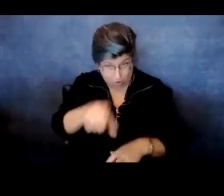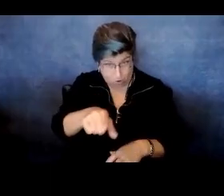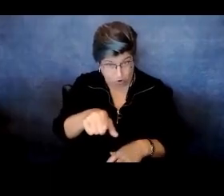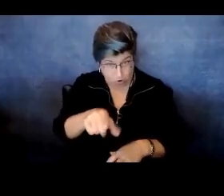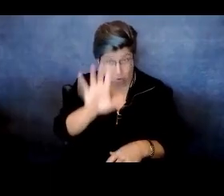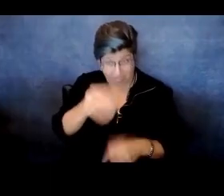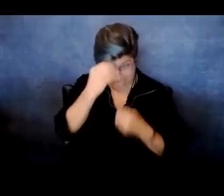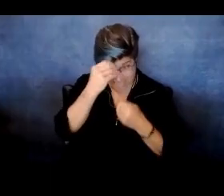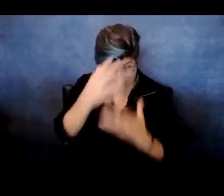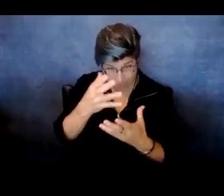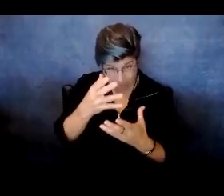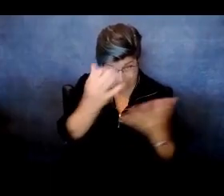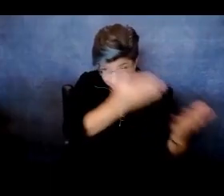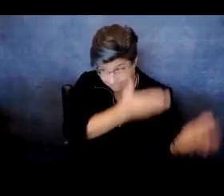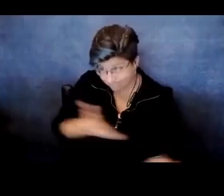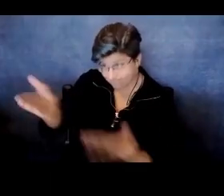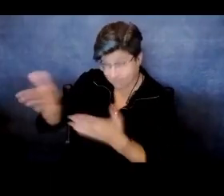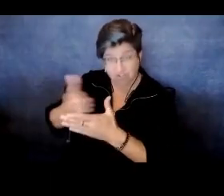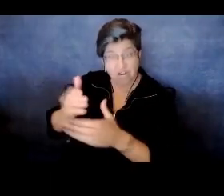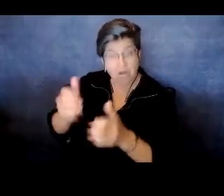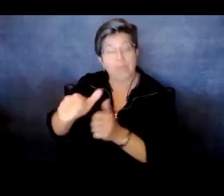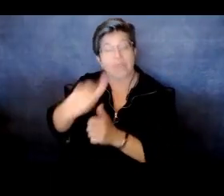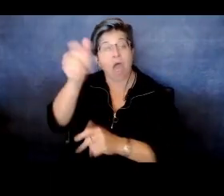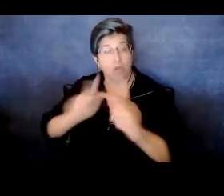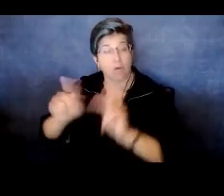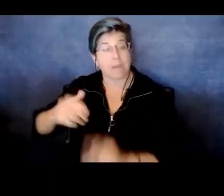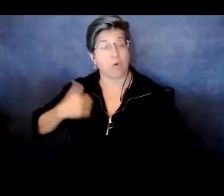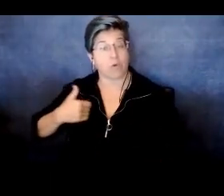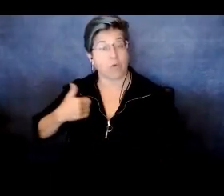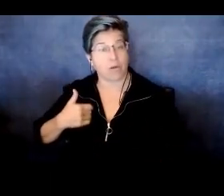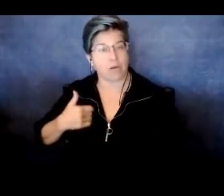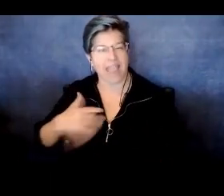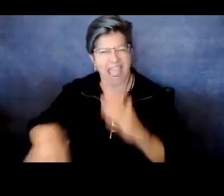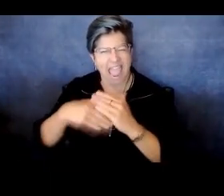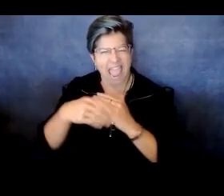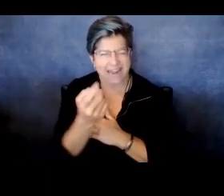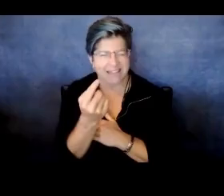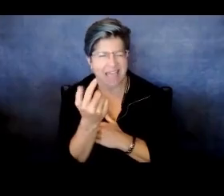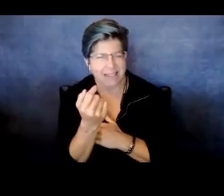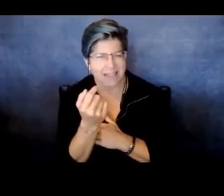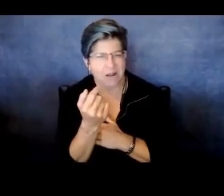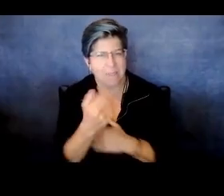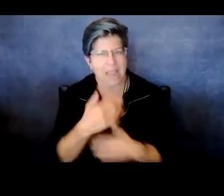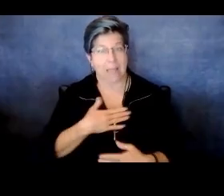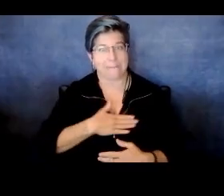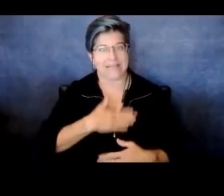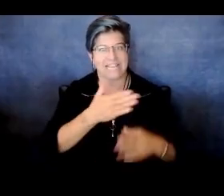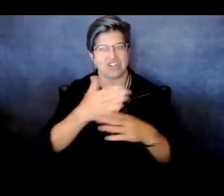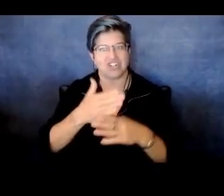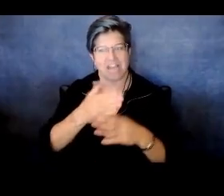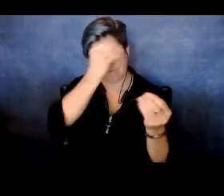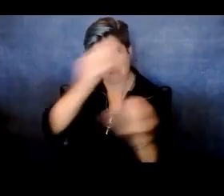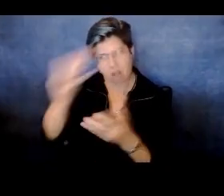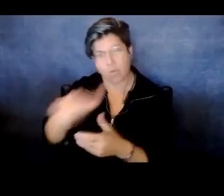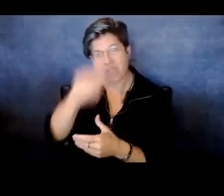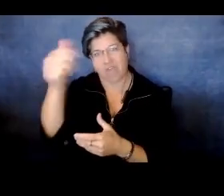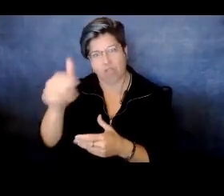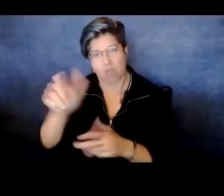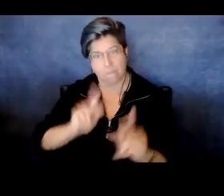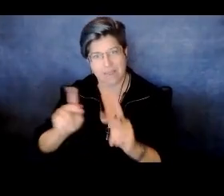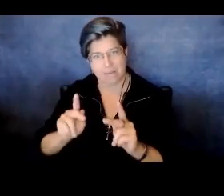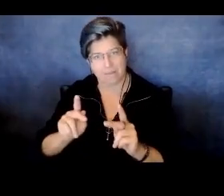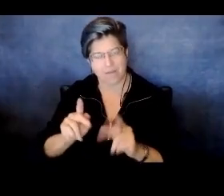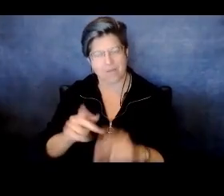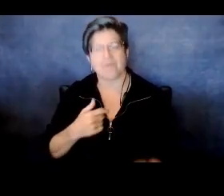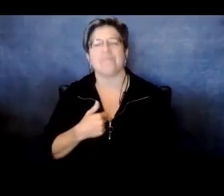this information to share with others? And that adding that little bit of please share this information with others, we